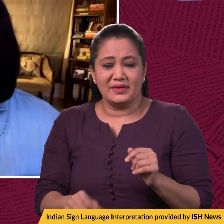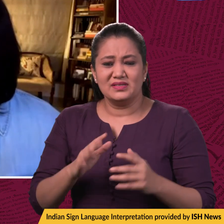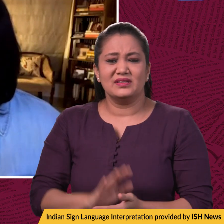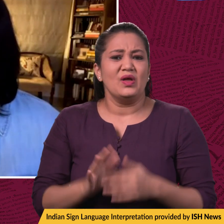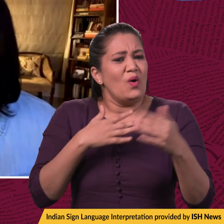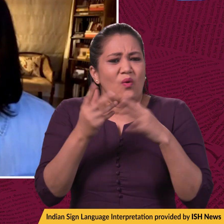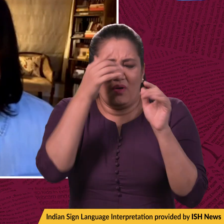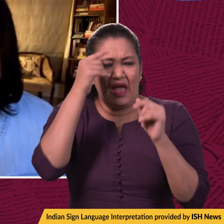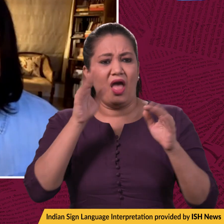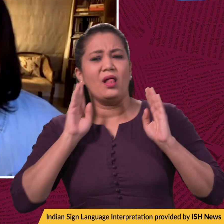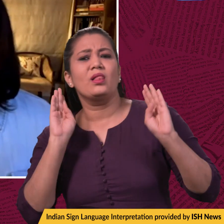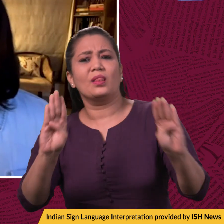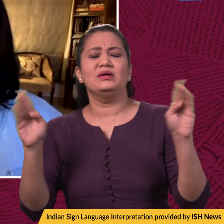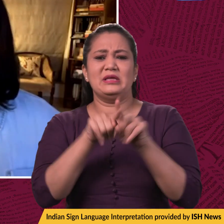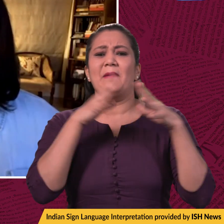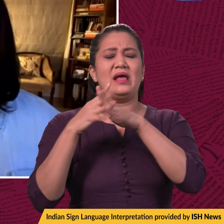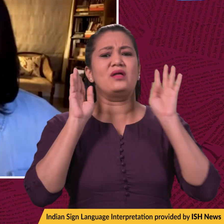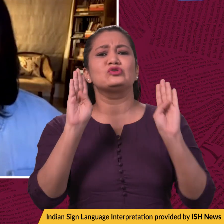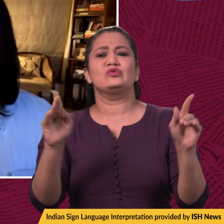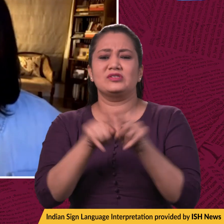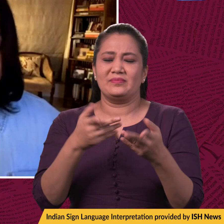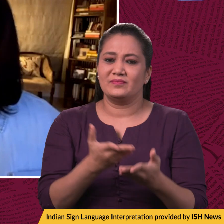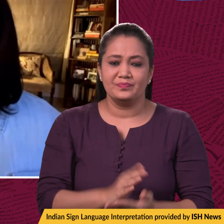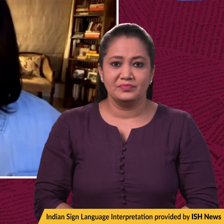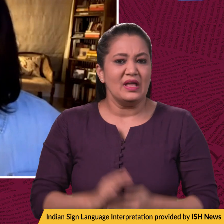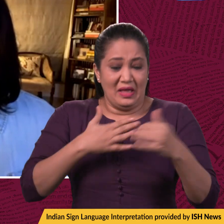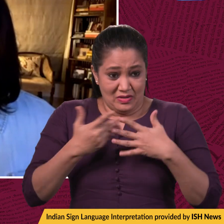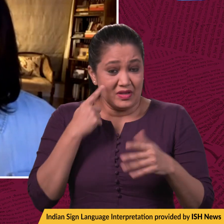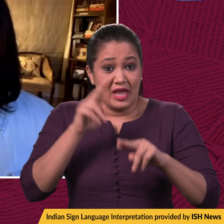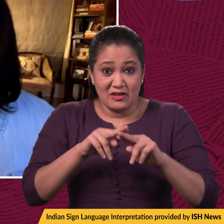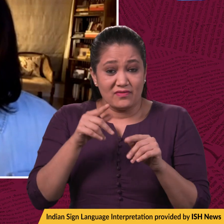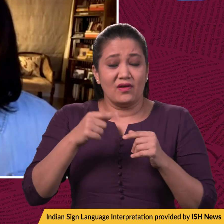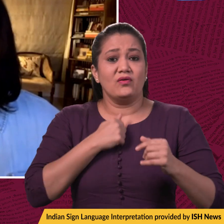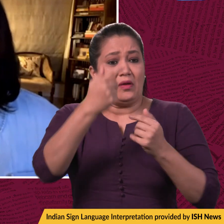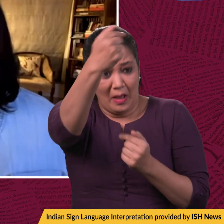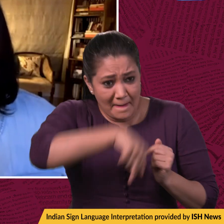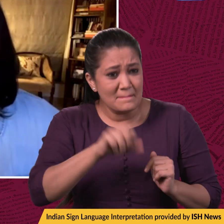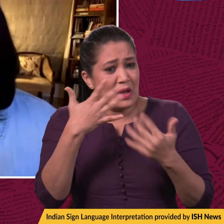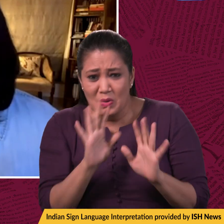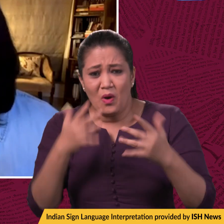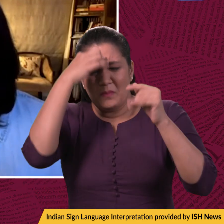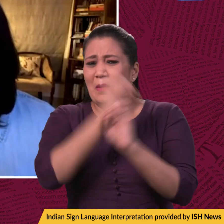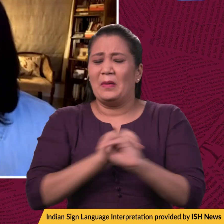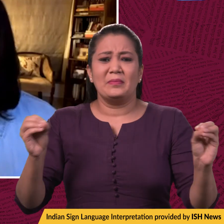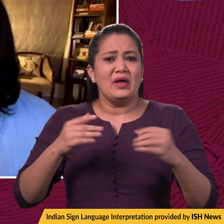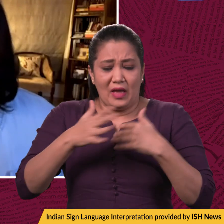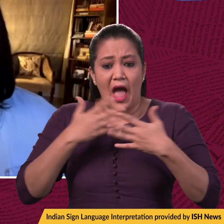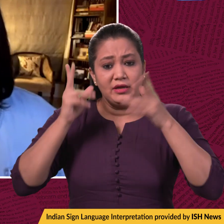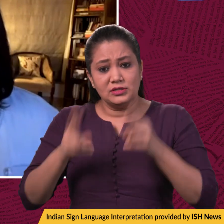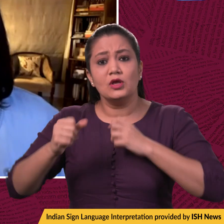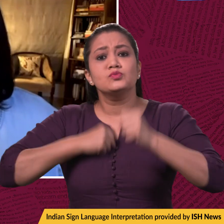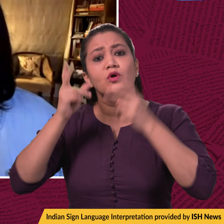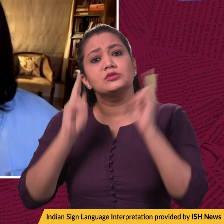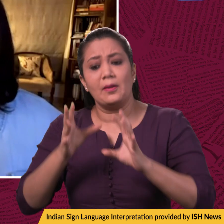a pretentious act and said, and I quote, no one would care about whether these people come or not. It has no impact whatsoever